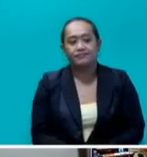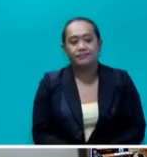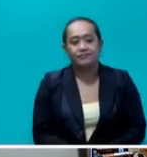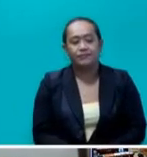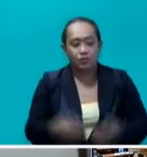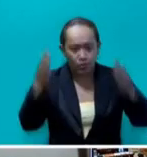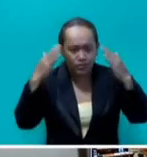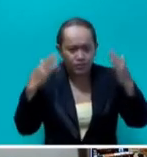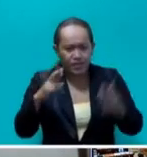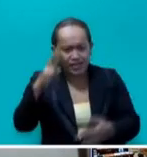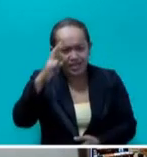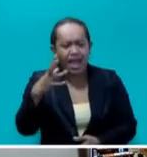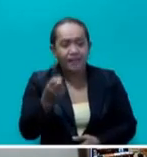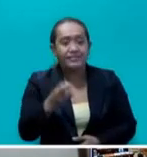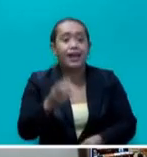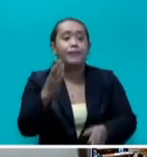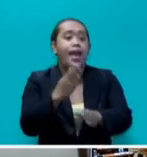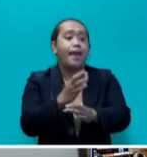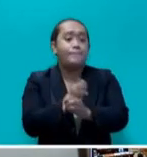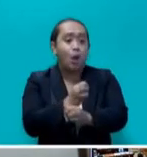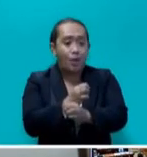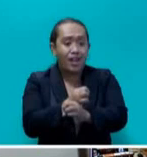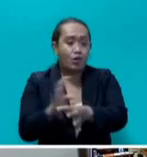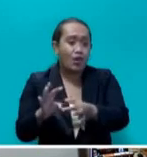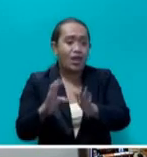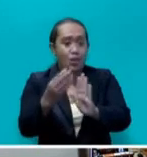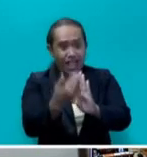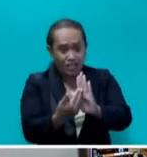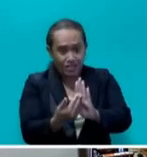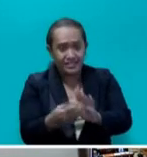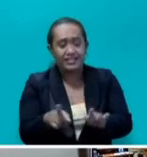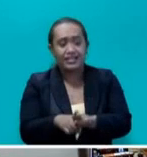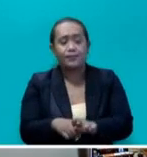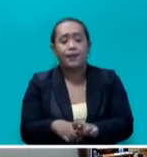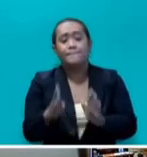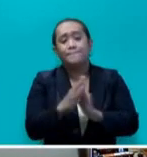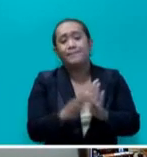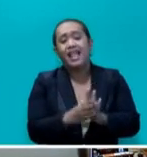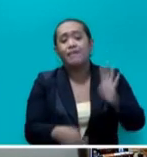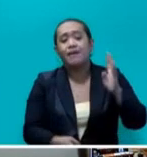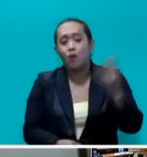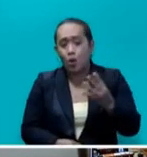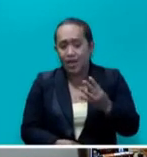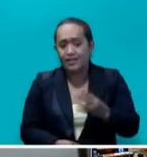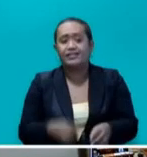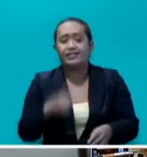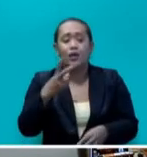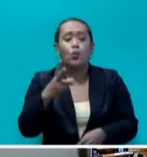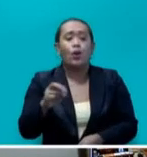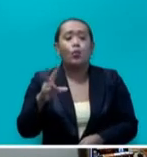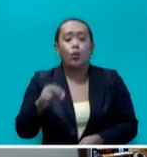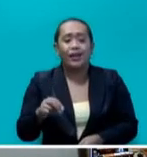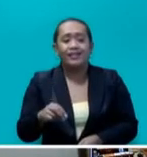Mr. Speaker, sir, the Employment Relations Budget Amendment Bill 2021, which is Bill number 14. In 2020, Mr. Speaker, sir,